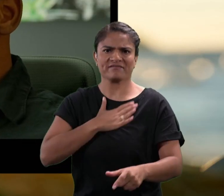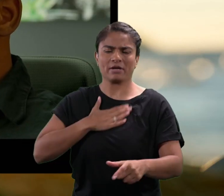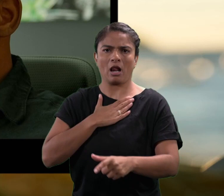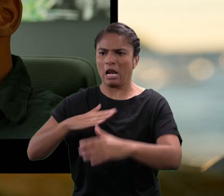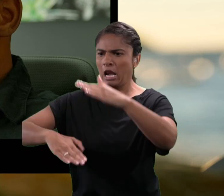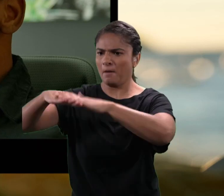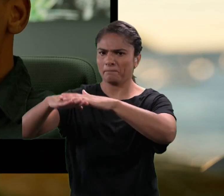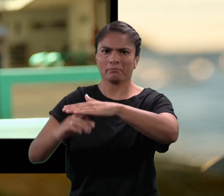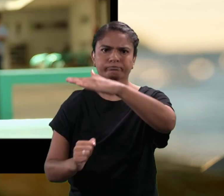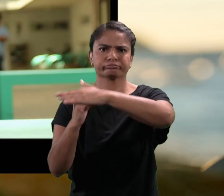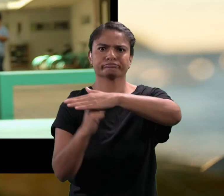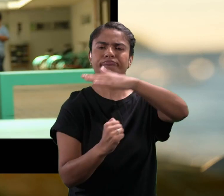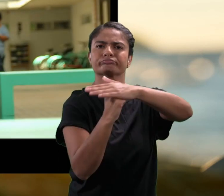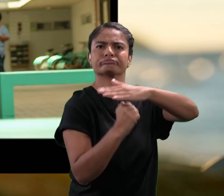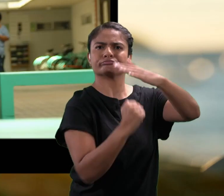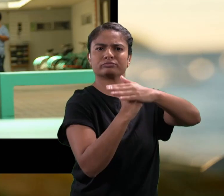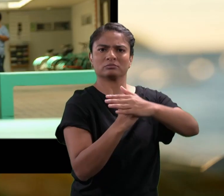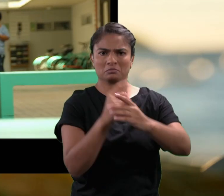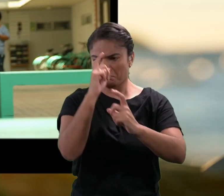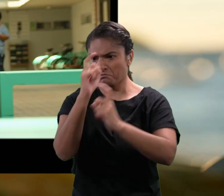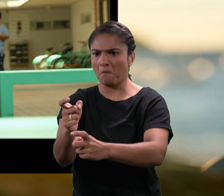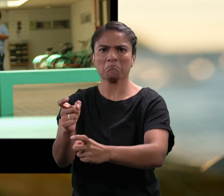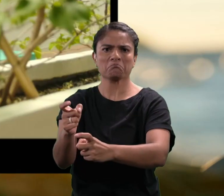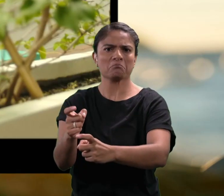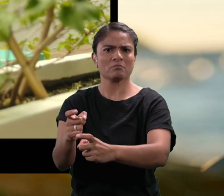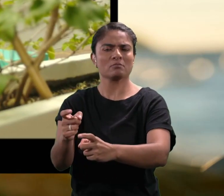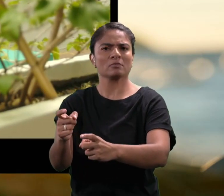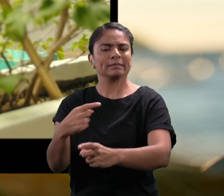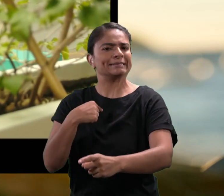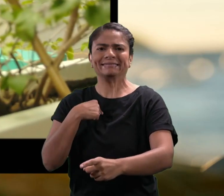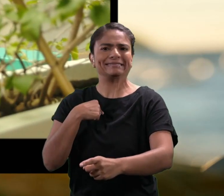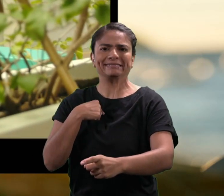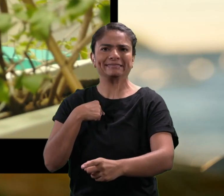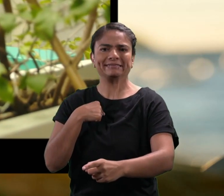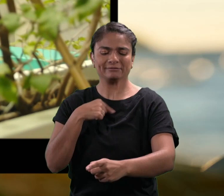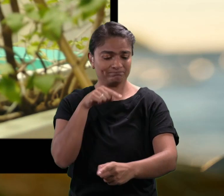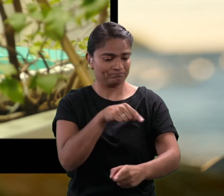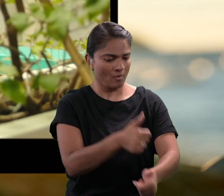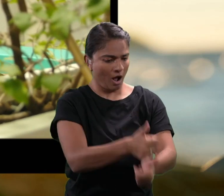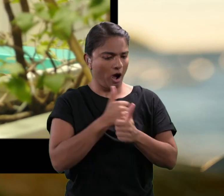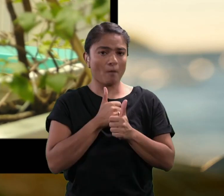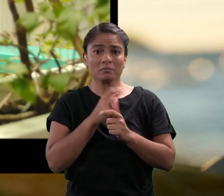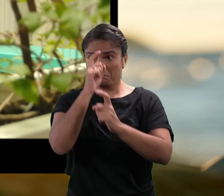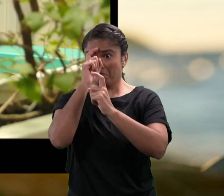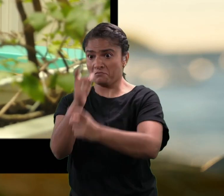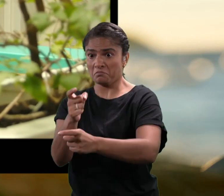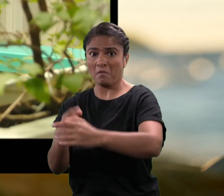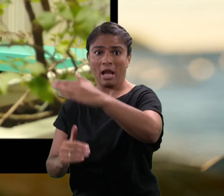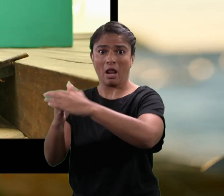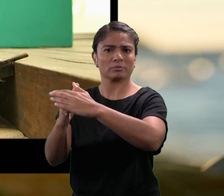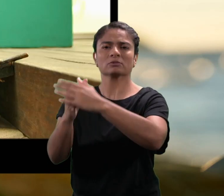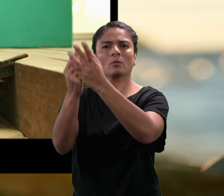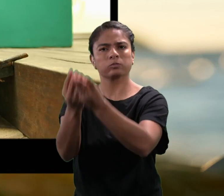the limitations that other people can sort of like place on them. And it helped a great